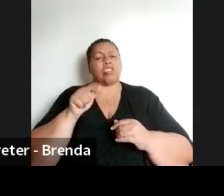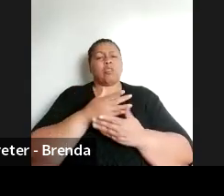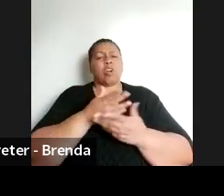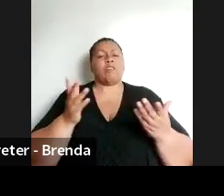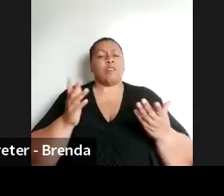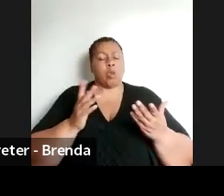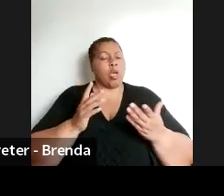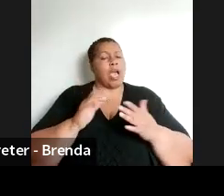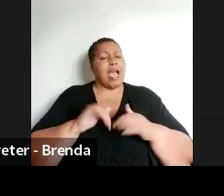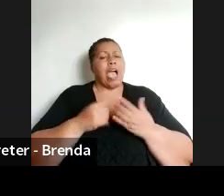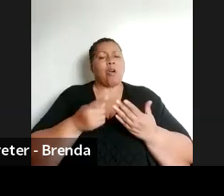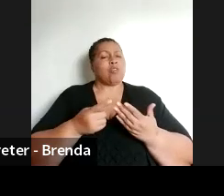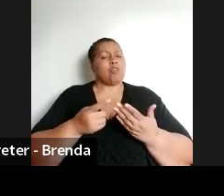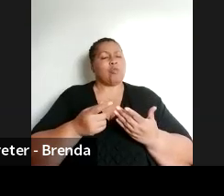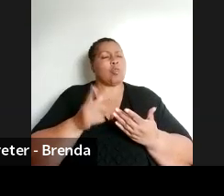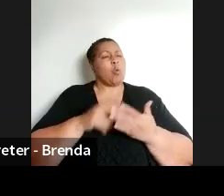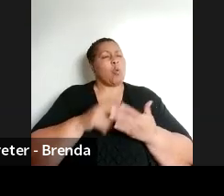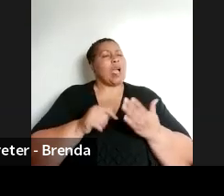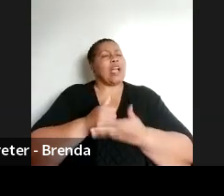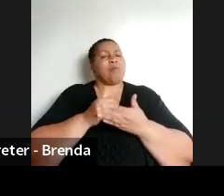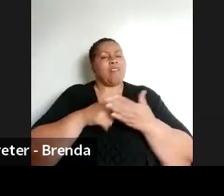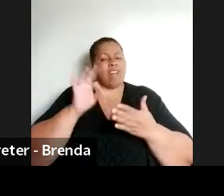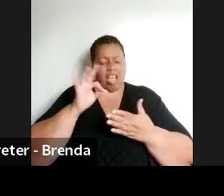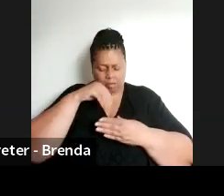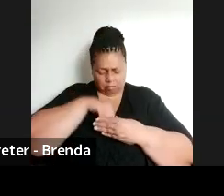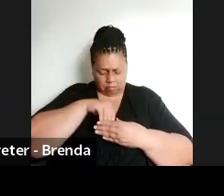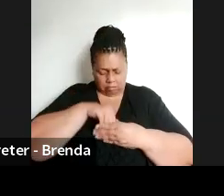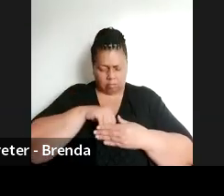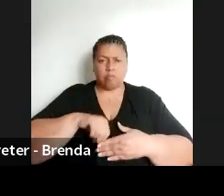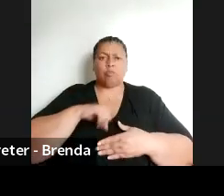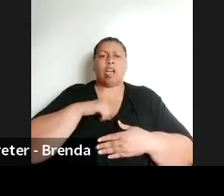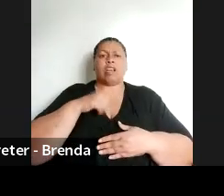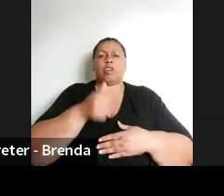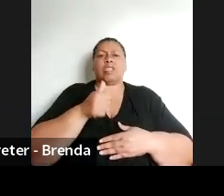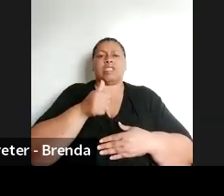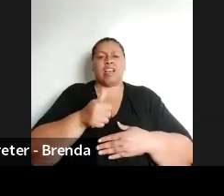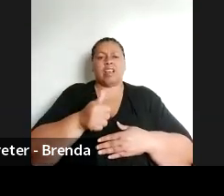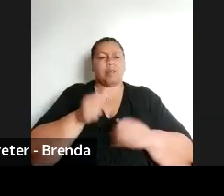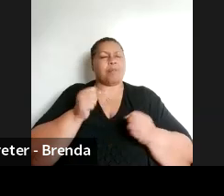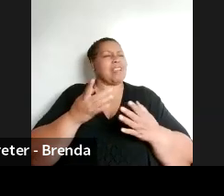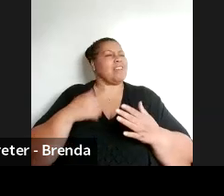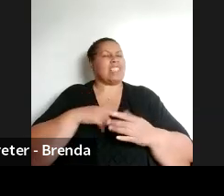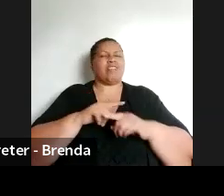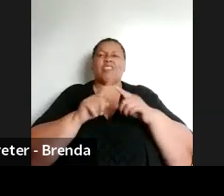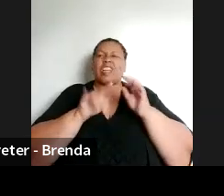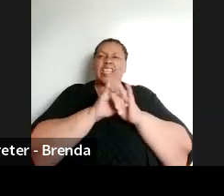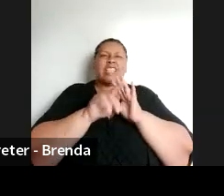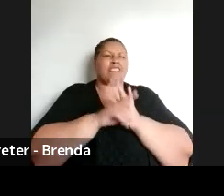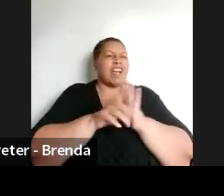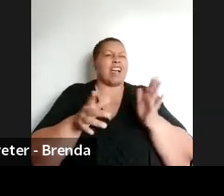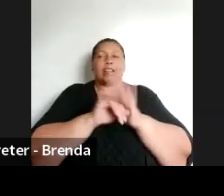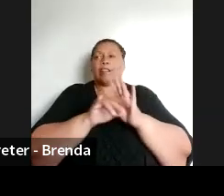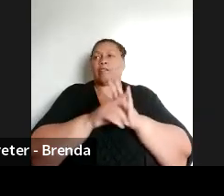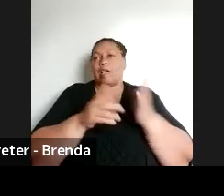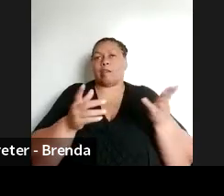that pride in yourself? We all have a lot of different identities these days. We identify as a race